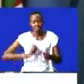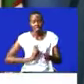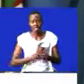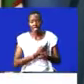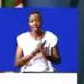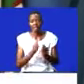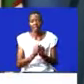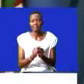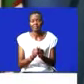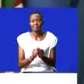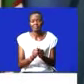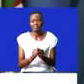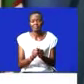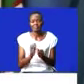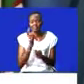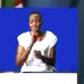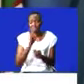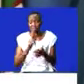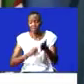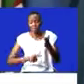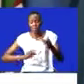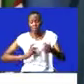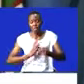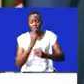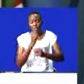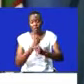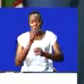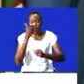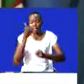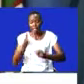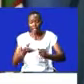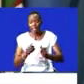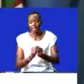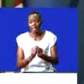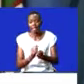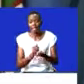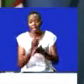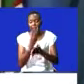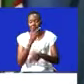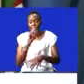are looking that what we are doing here is helping them.